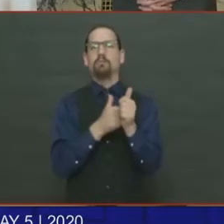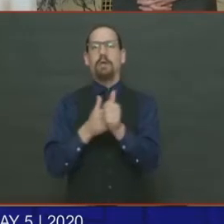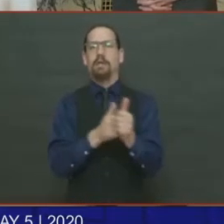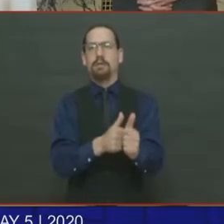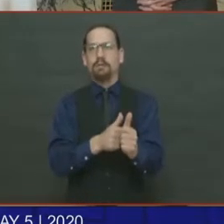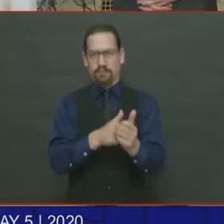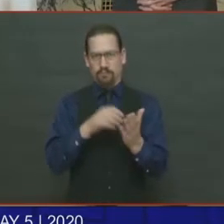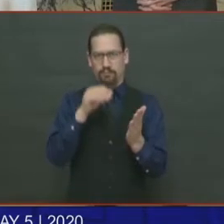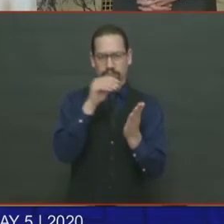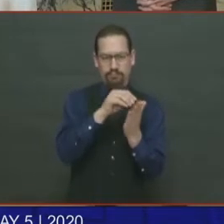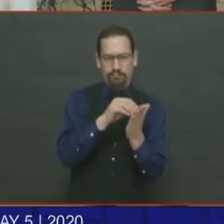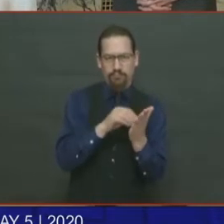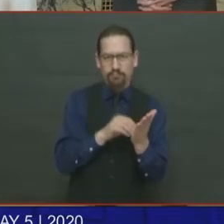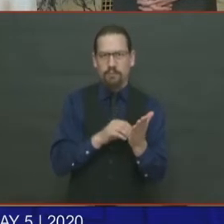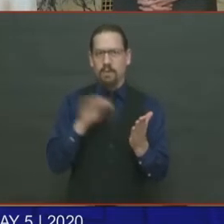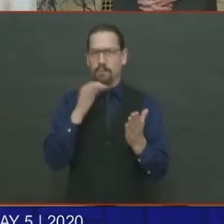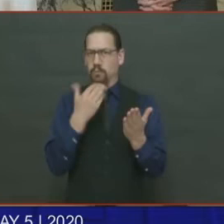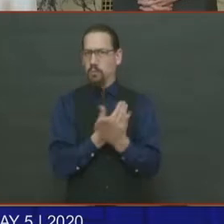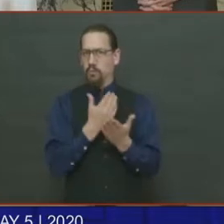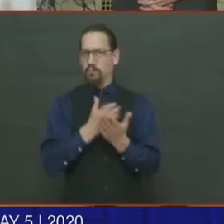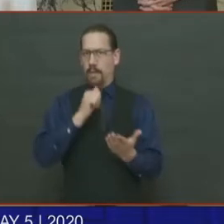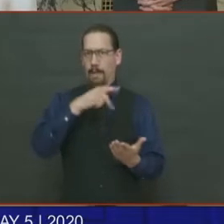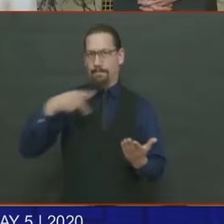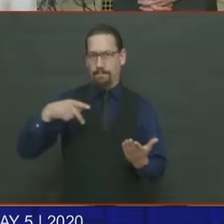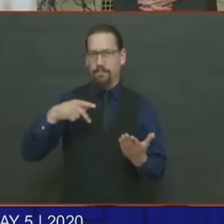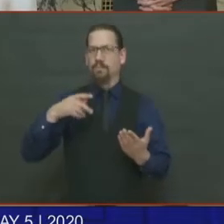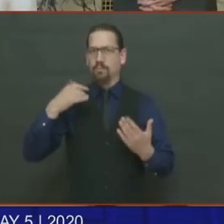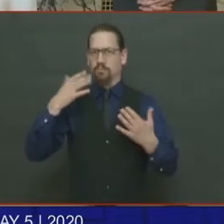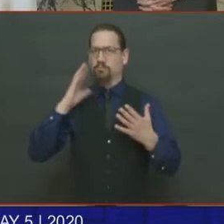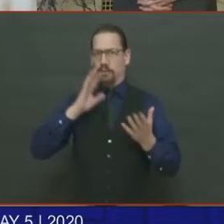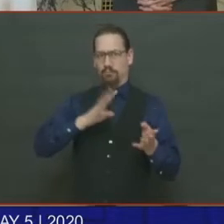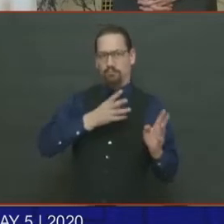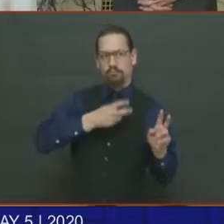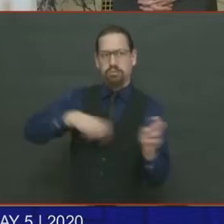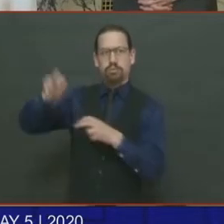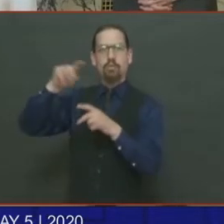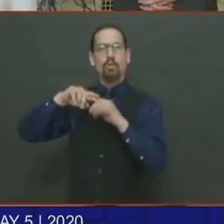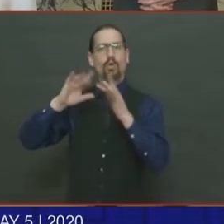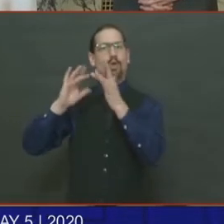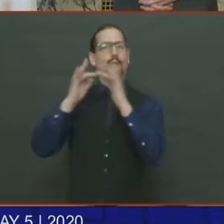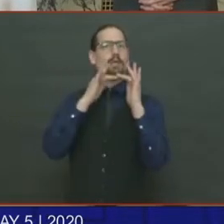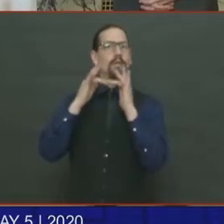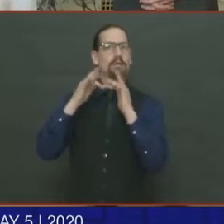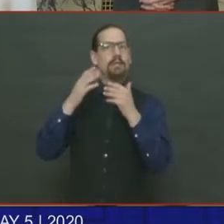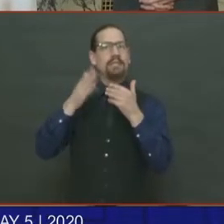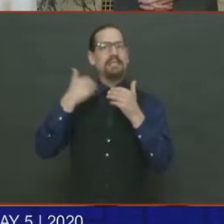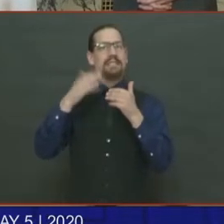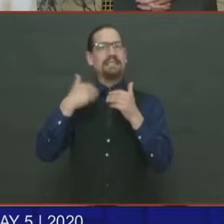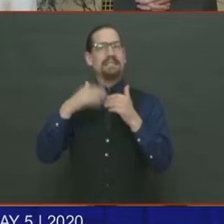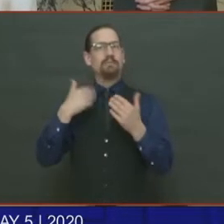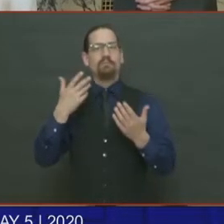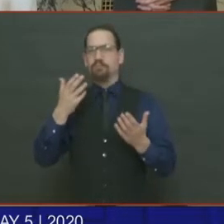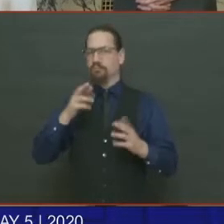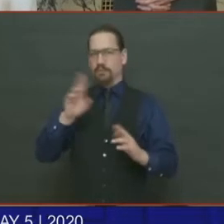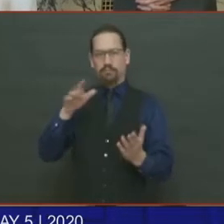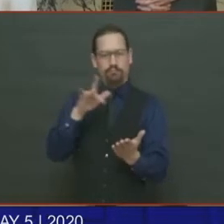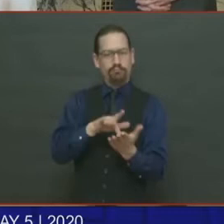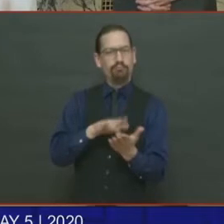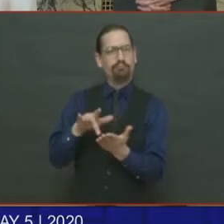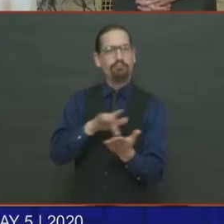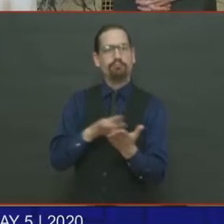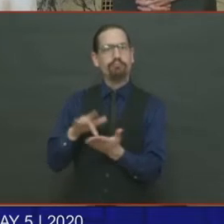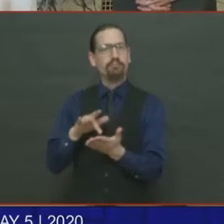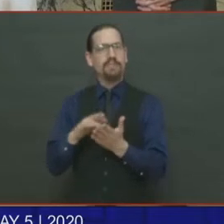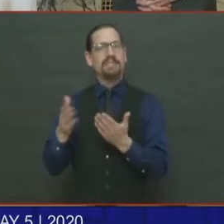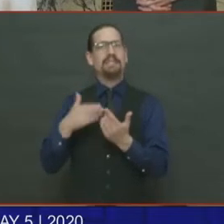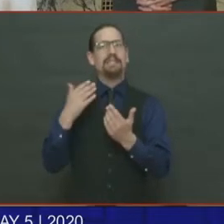single place you can go to on the internet, on a computer, on your phone, where you can have access to all the information that you need to keep